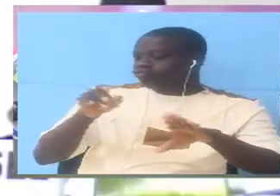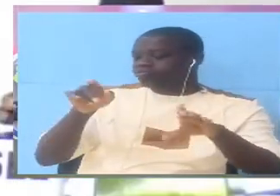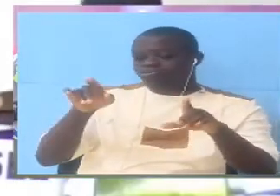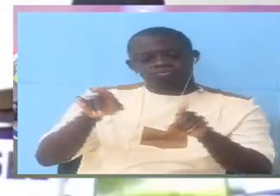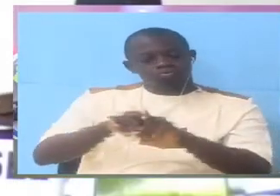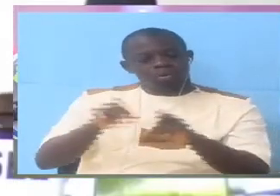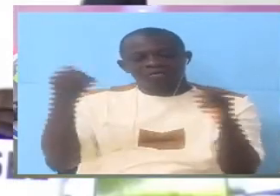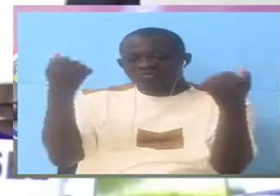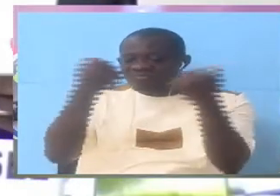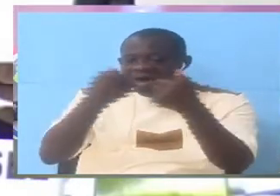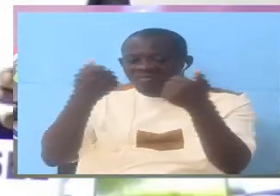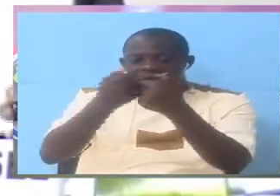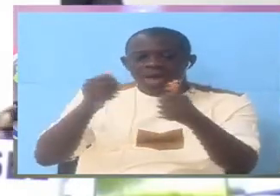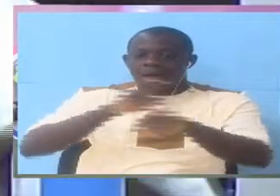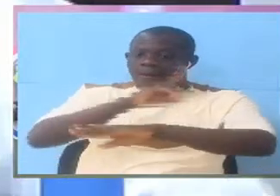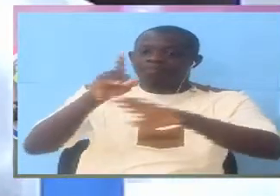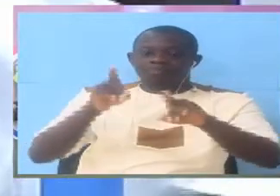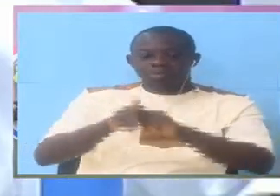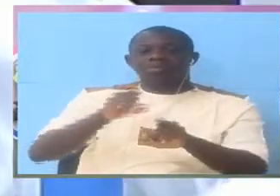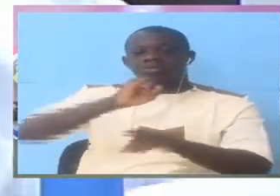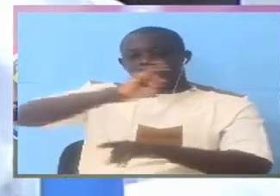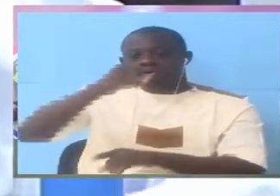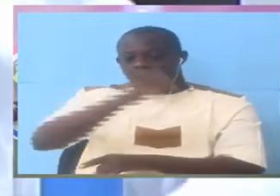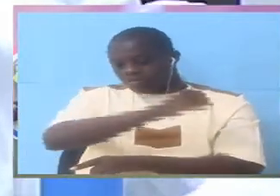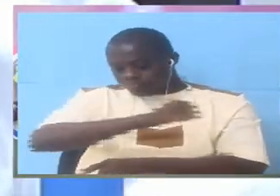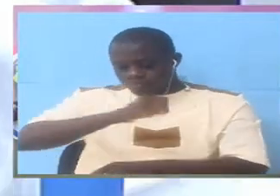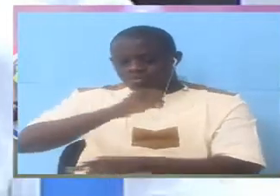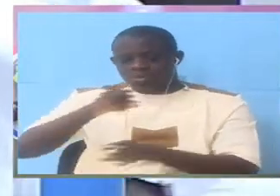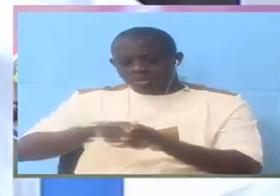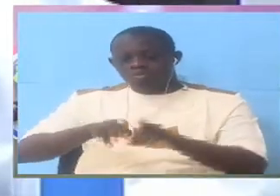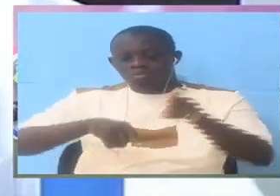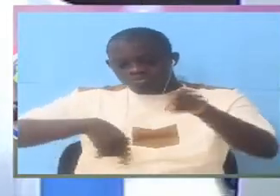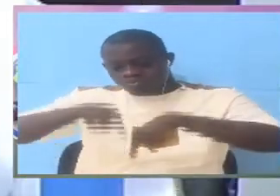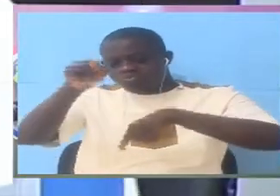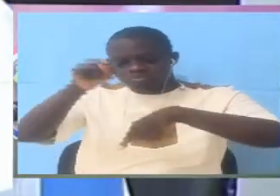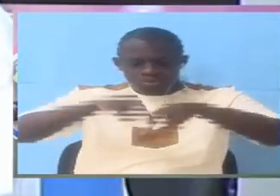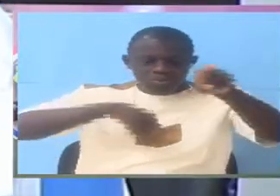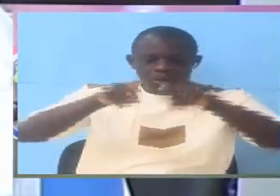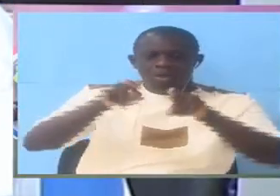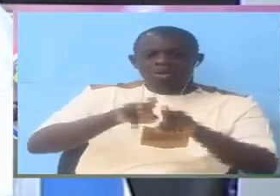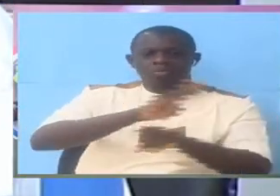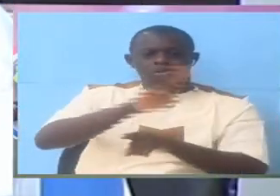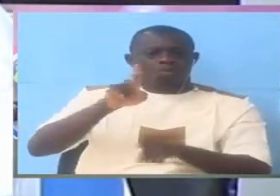walking there up and down in mass? Only walking, they were even between the conference room.